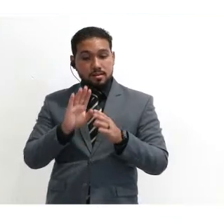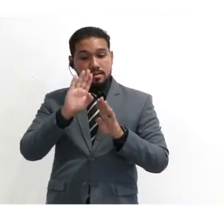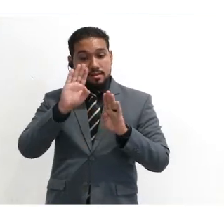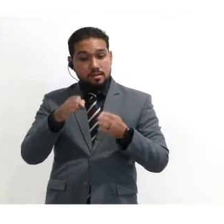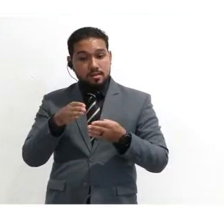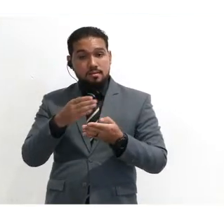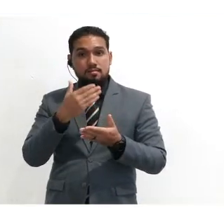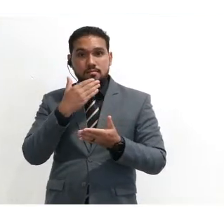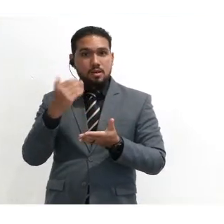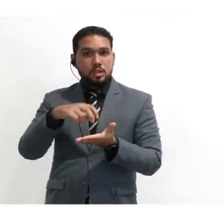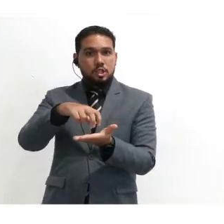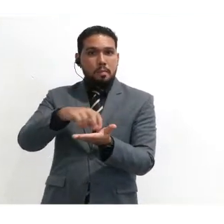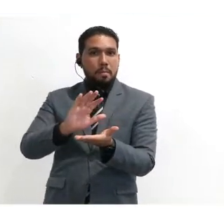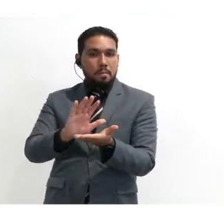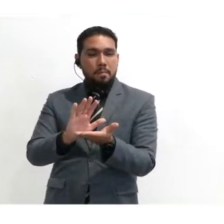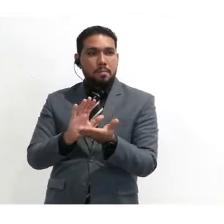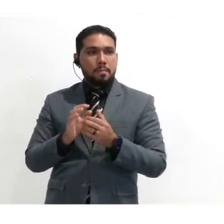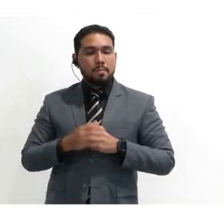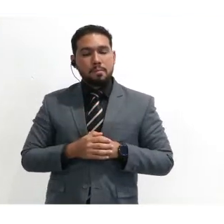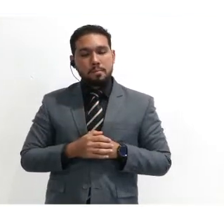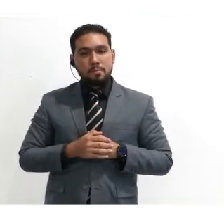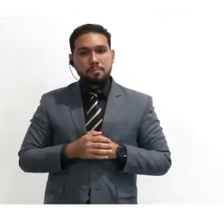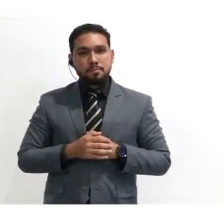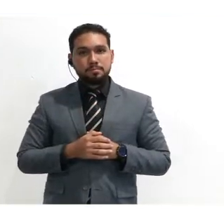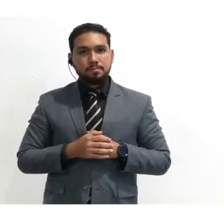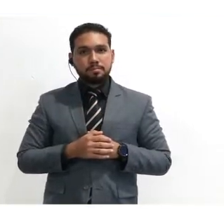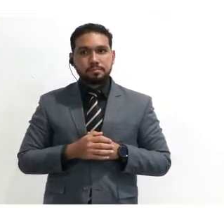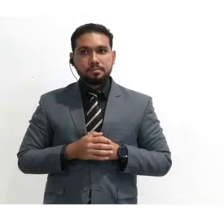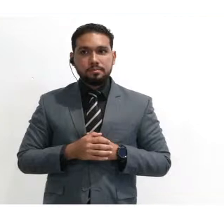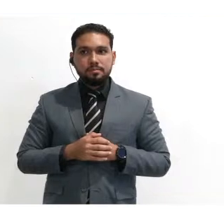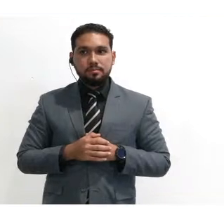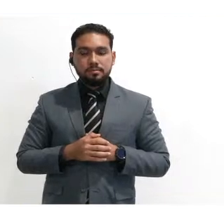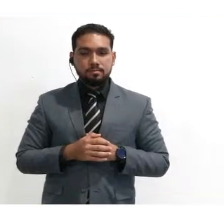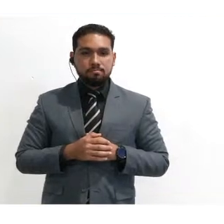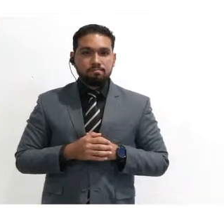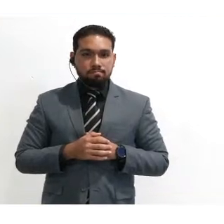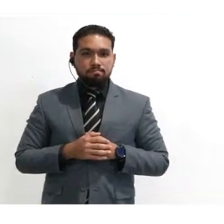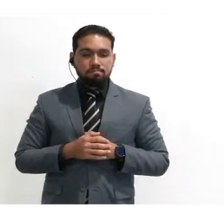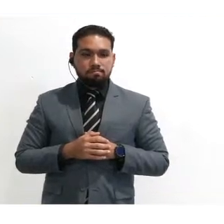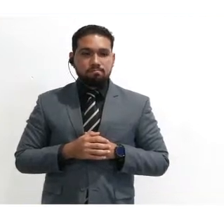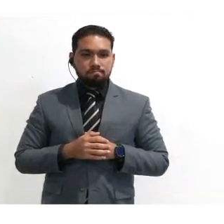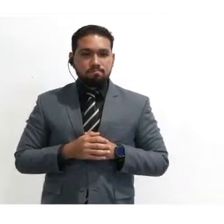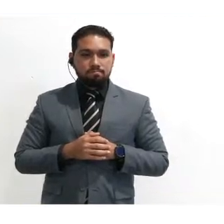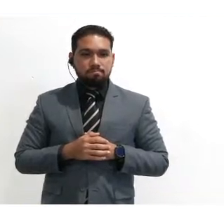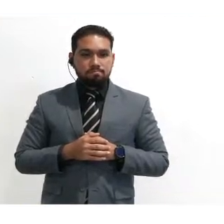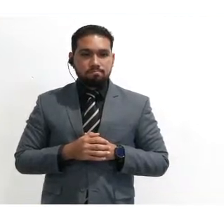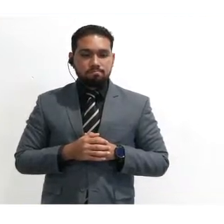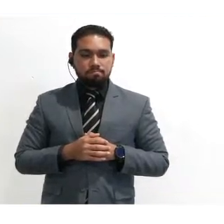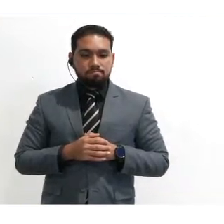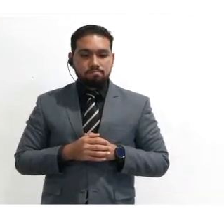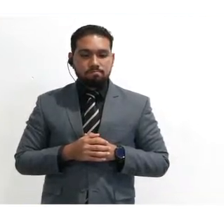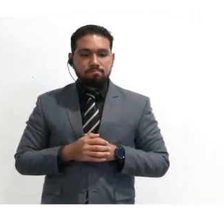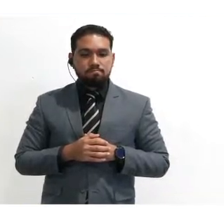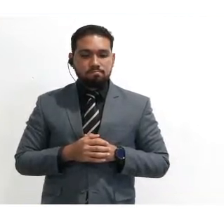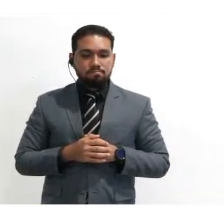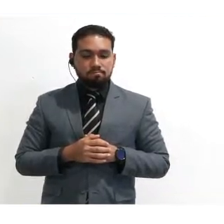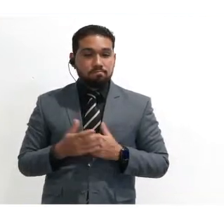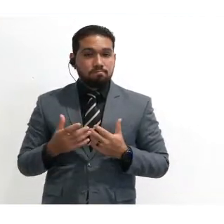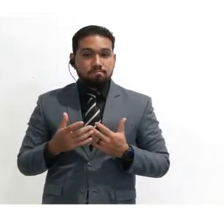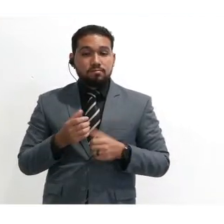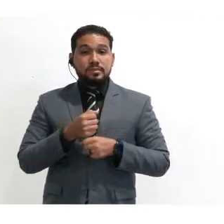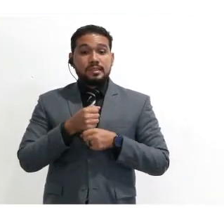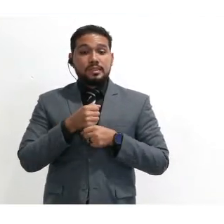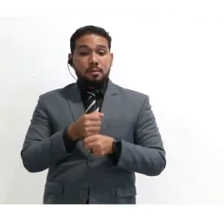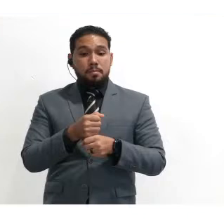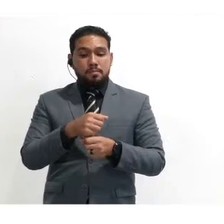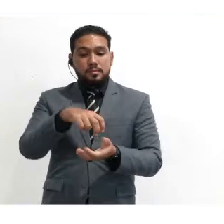And kind of in the same order as the material cost, wire bond is the cheapest assembly, followed by flip chip,